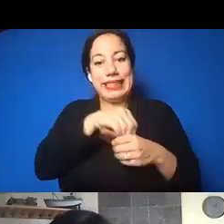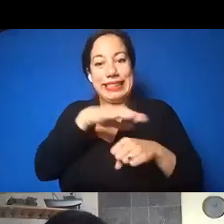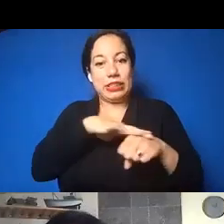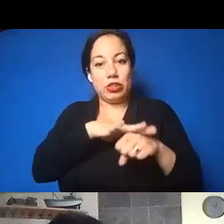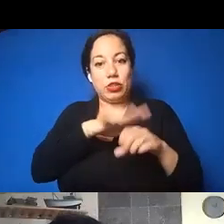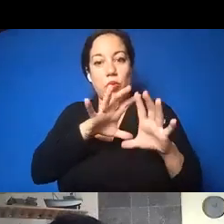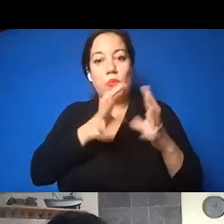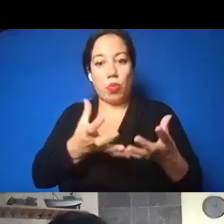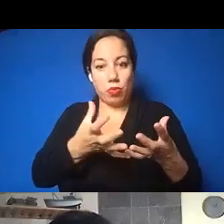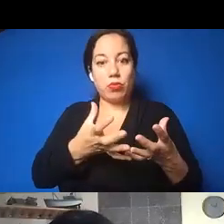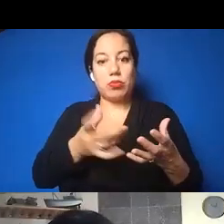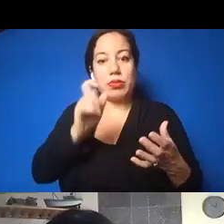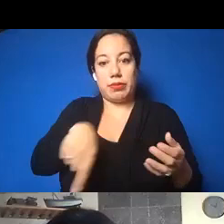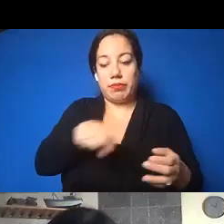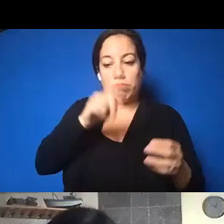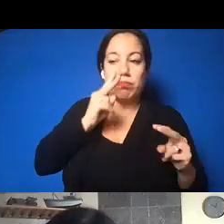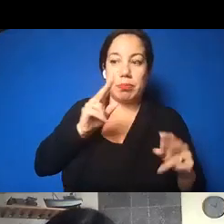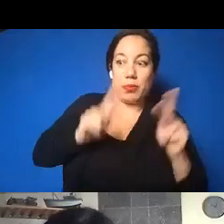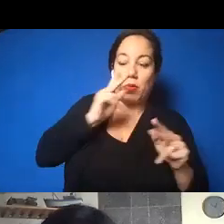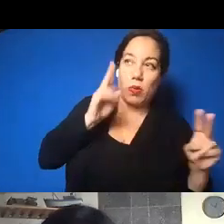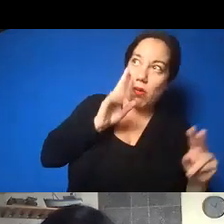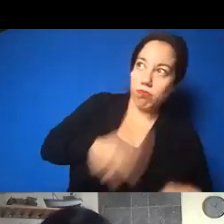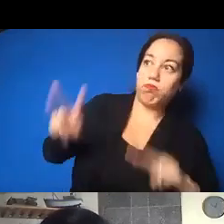augured that bad things were coming for this period in time.